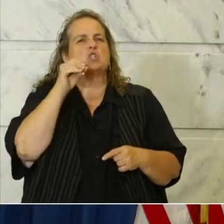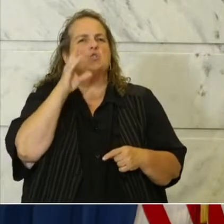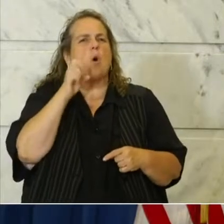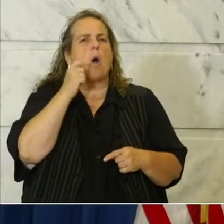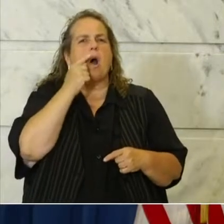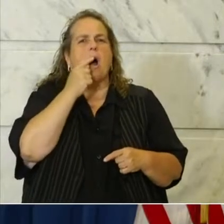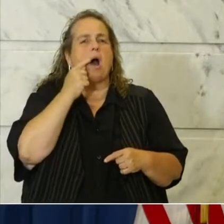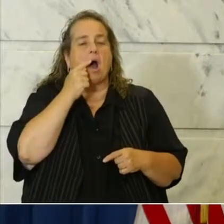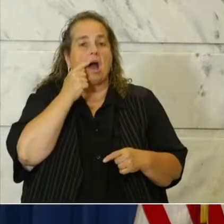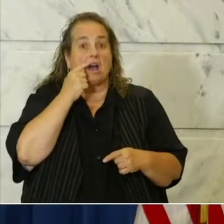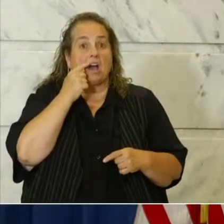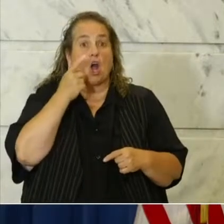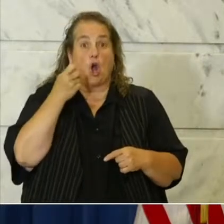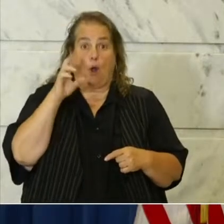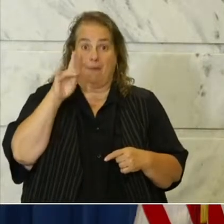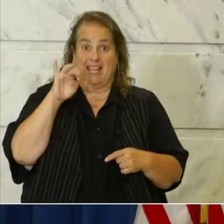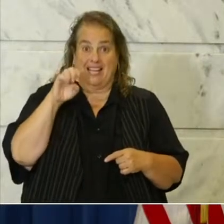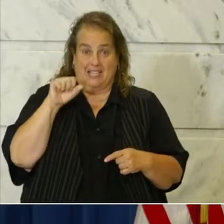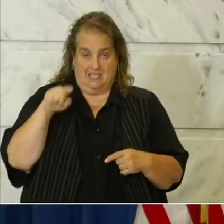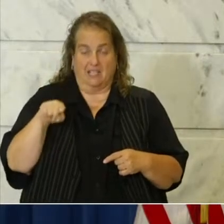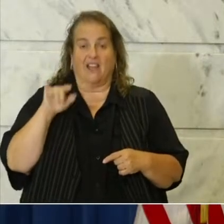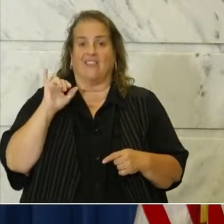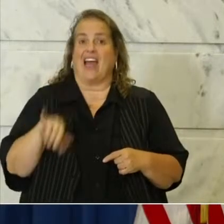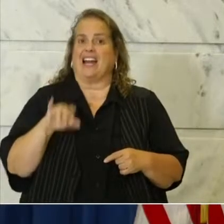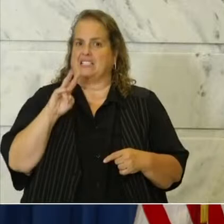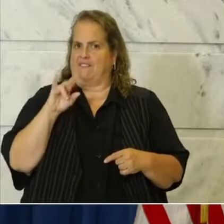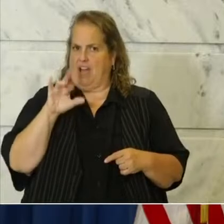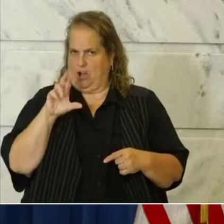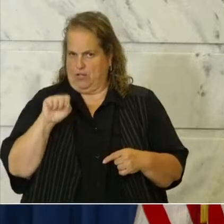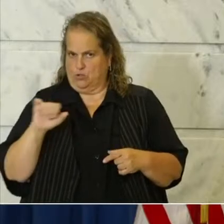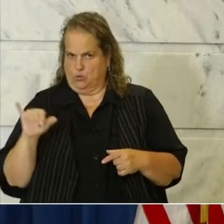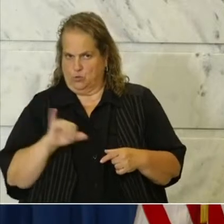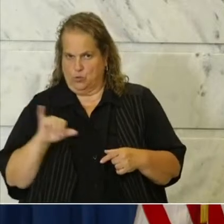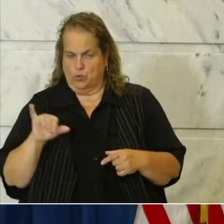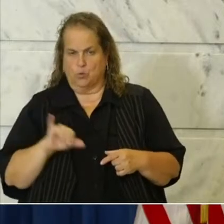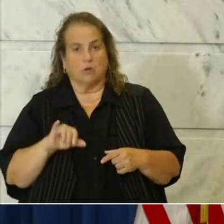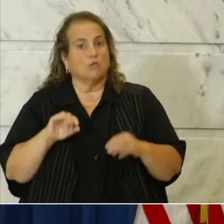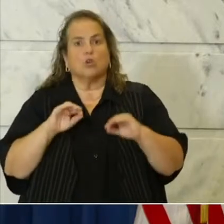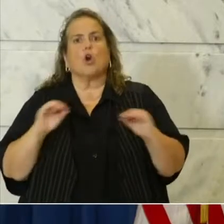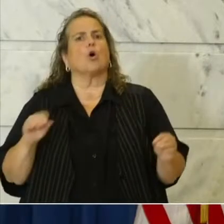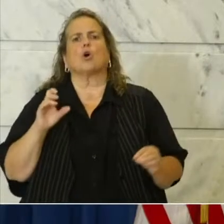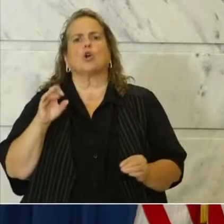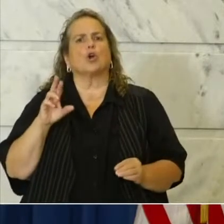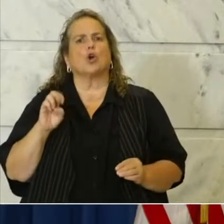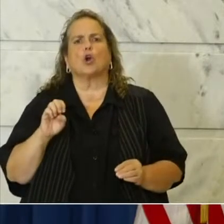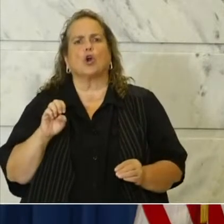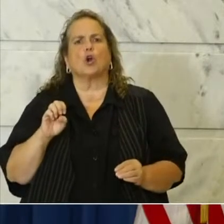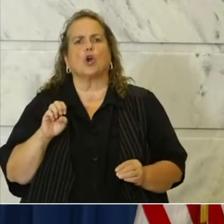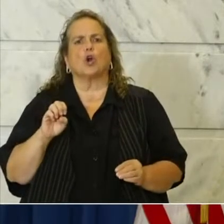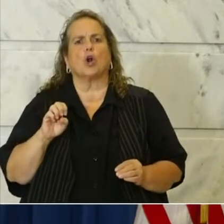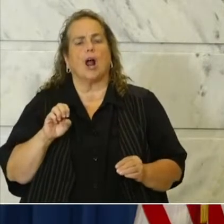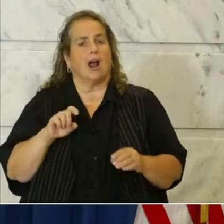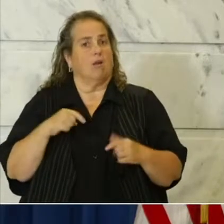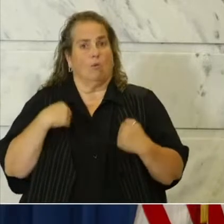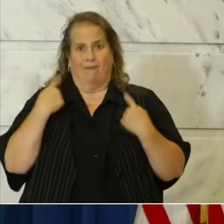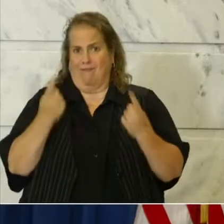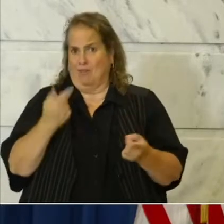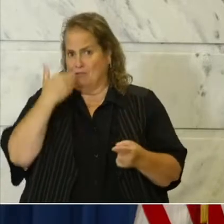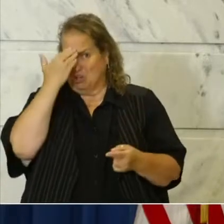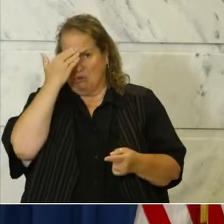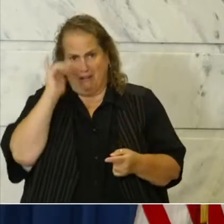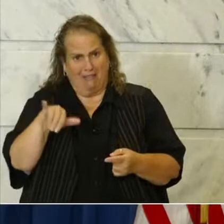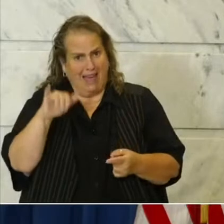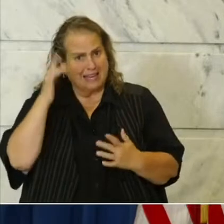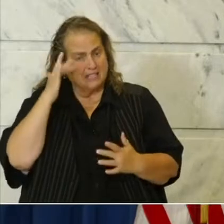herpes virus that's a genital condition is something that there is no cure for. As long as we've known about this disease, we cannot cure